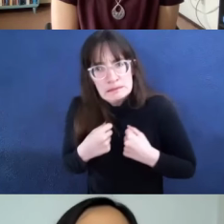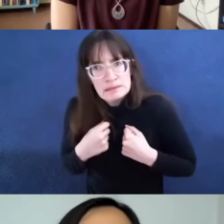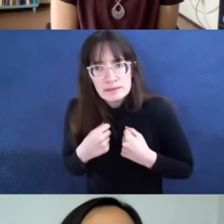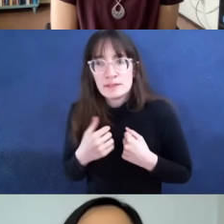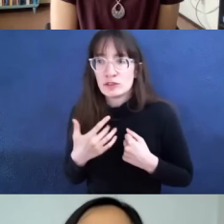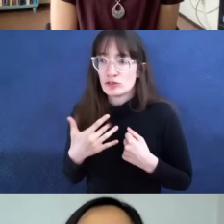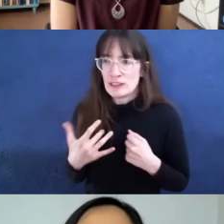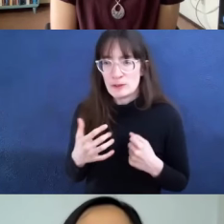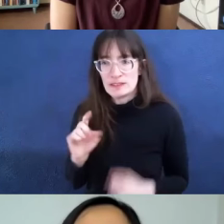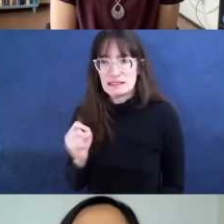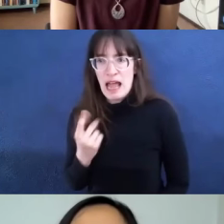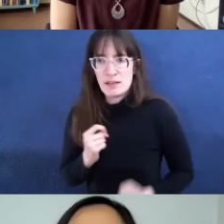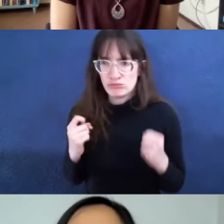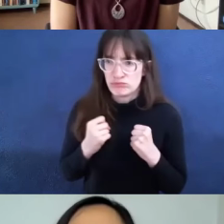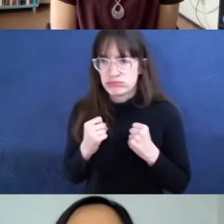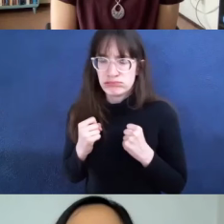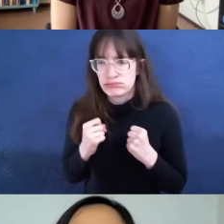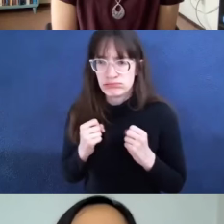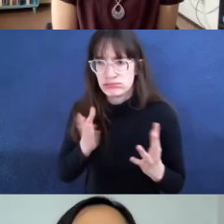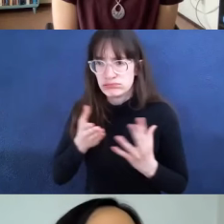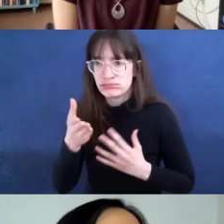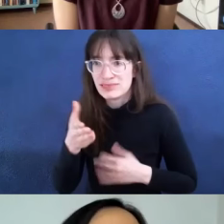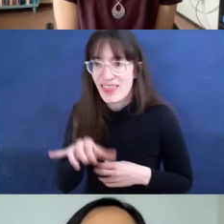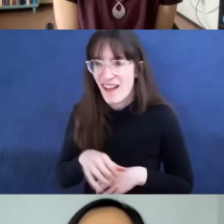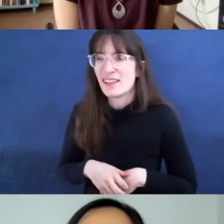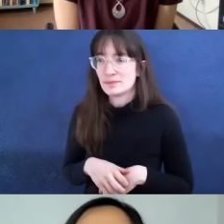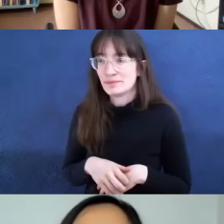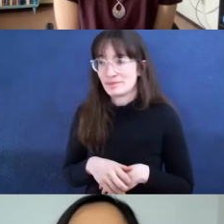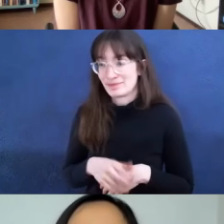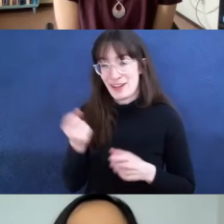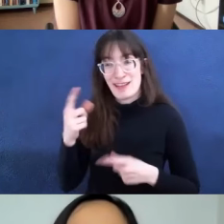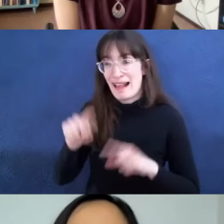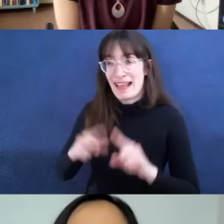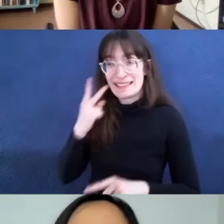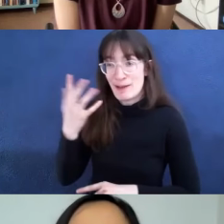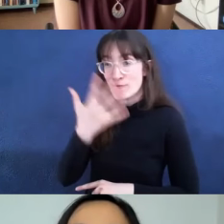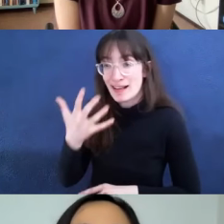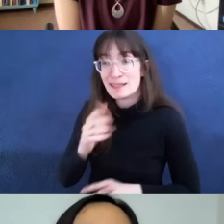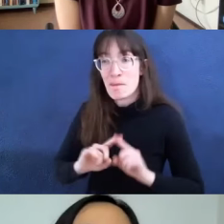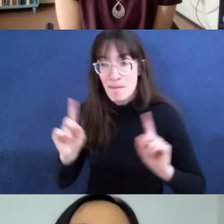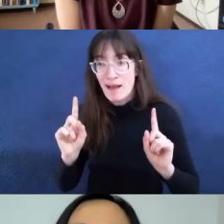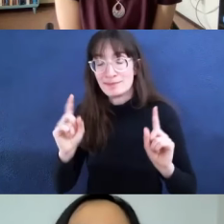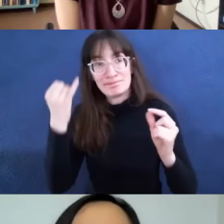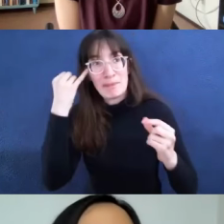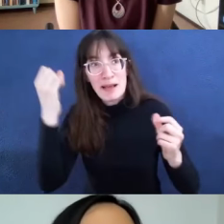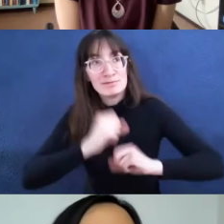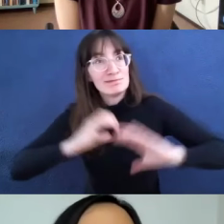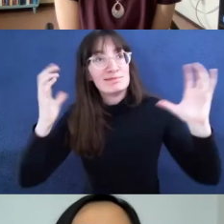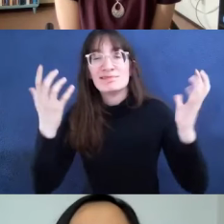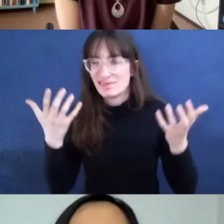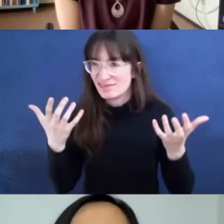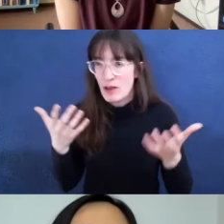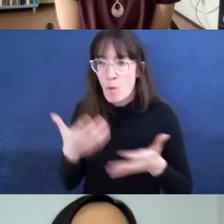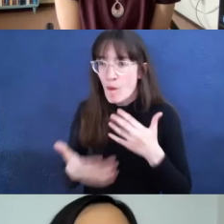things tight. Just, yeah, I guess I can't see you all, but whatever it feels like